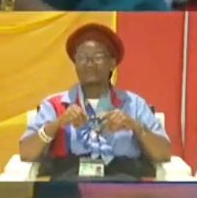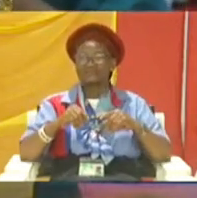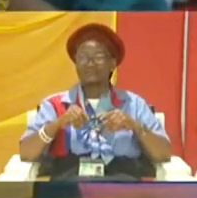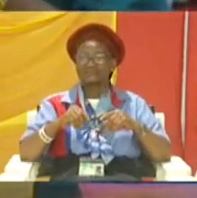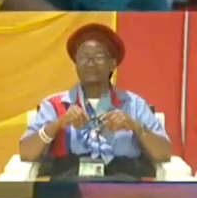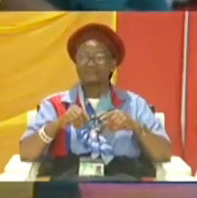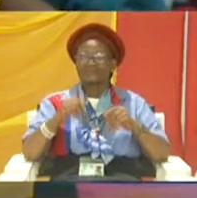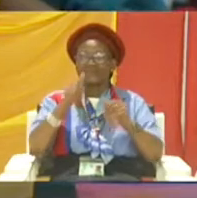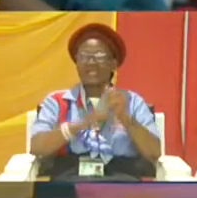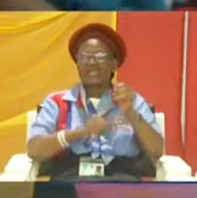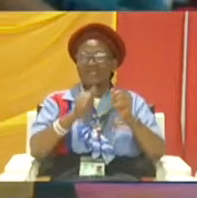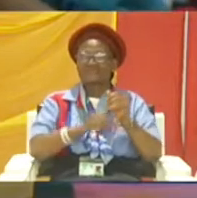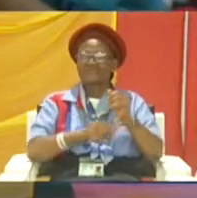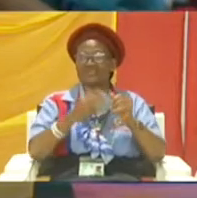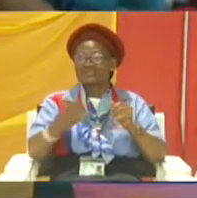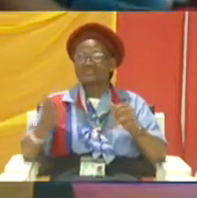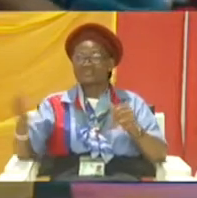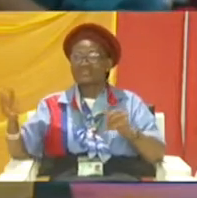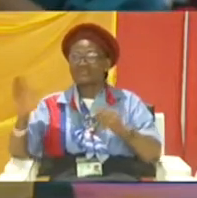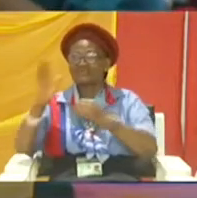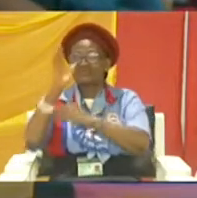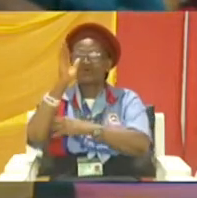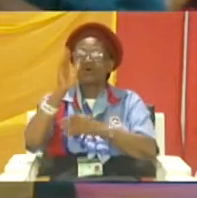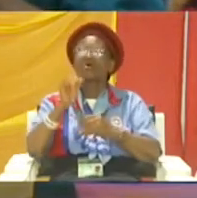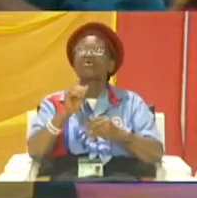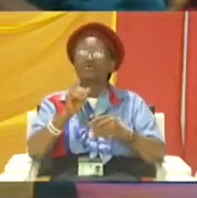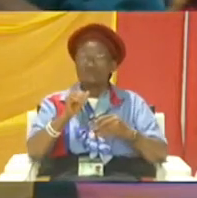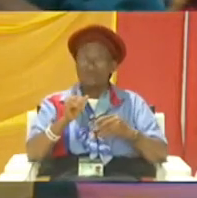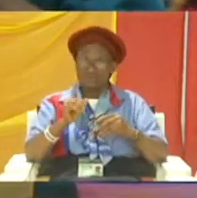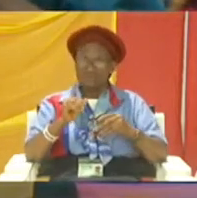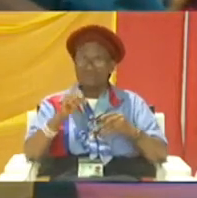today, everything God needs to